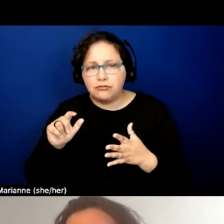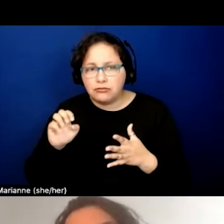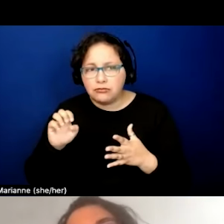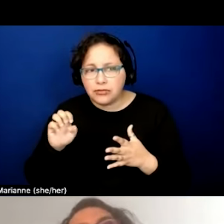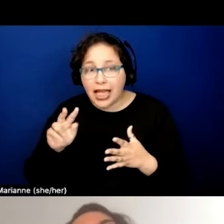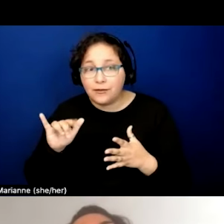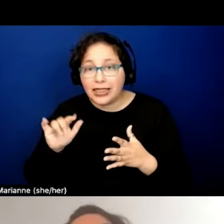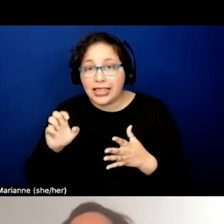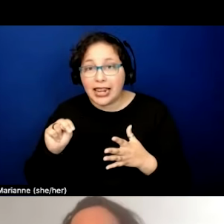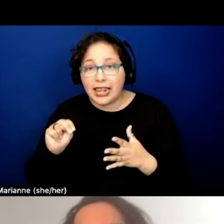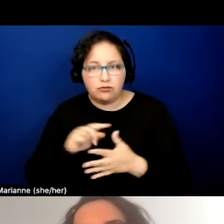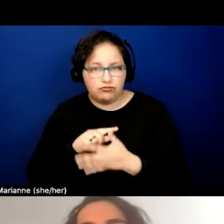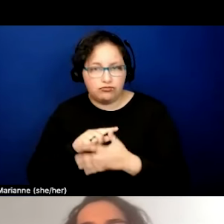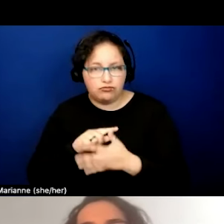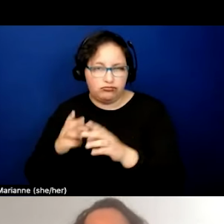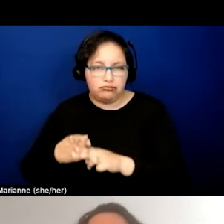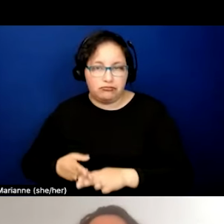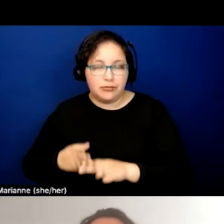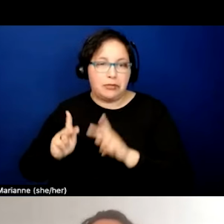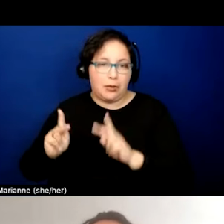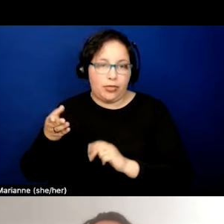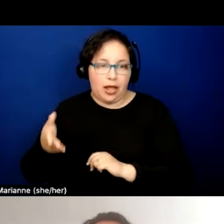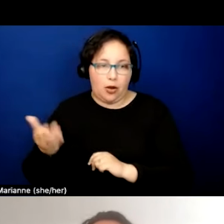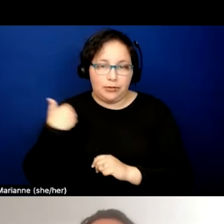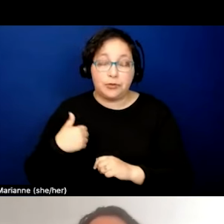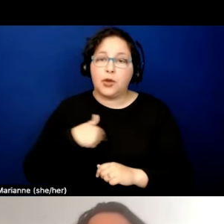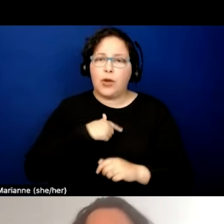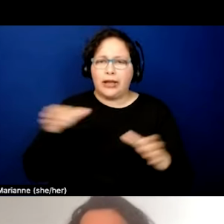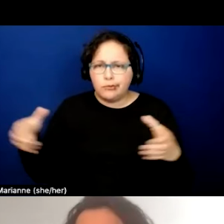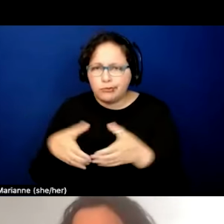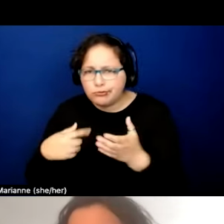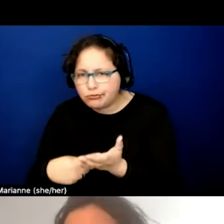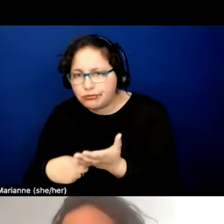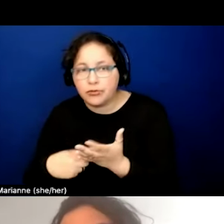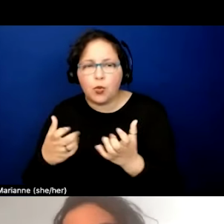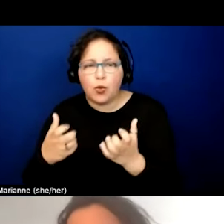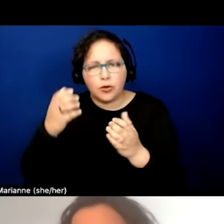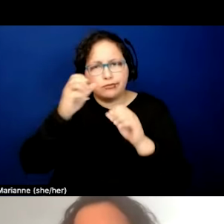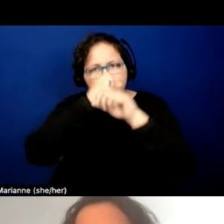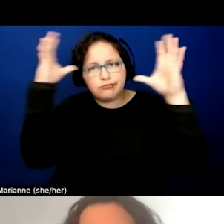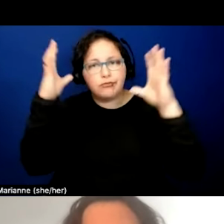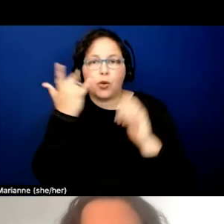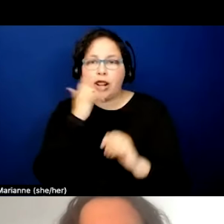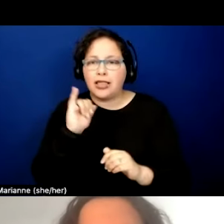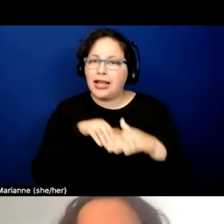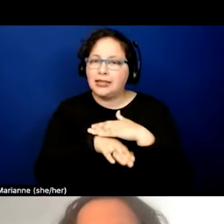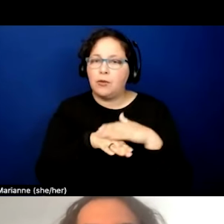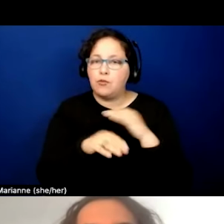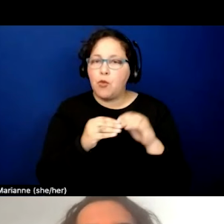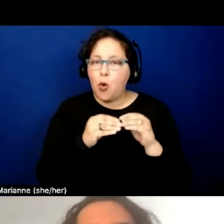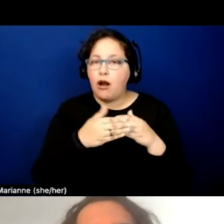came together and kind of outlined a vision of what thinking about accessibility would mean moving forward.